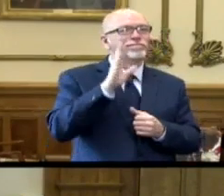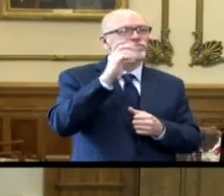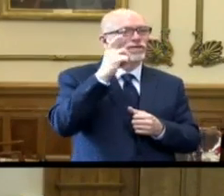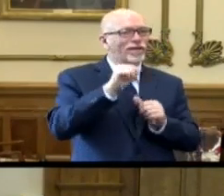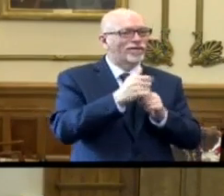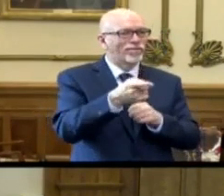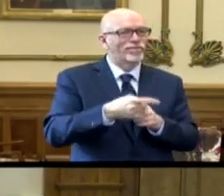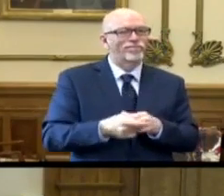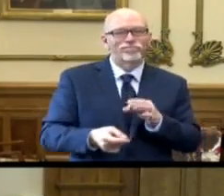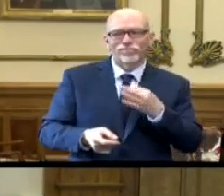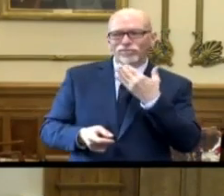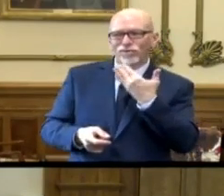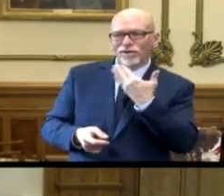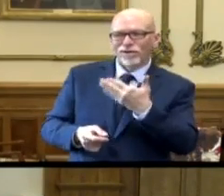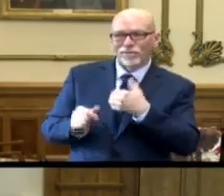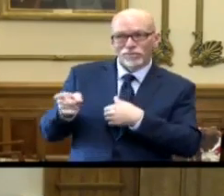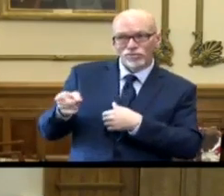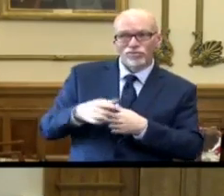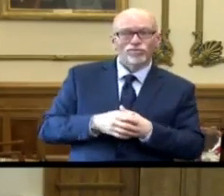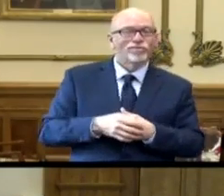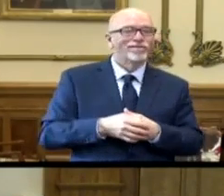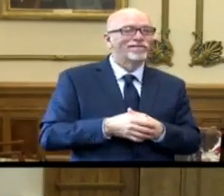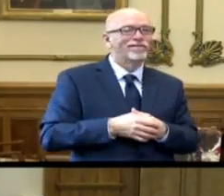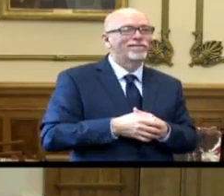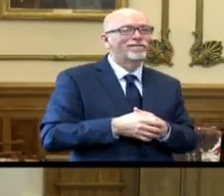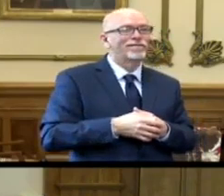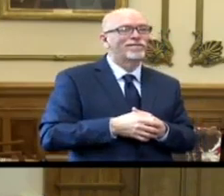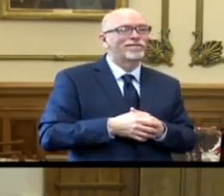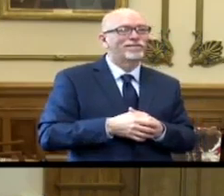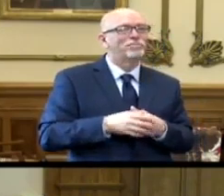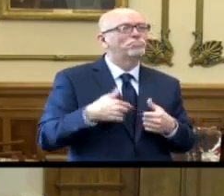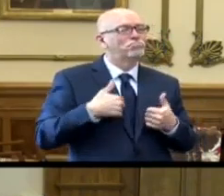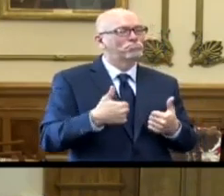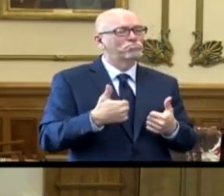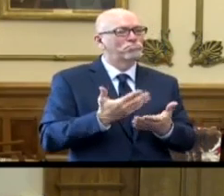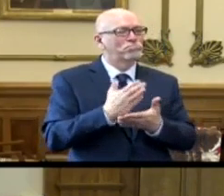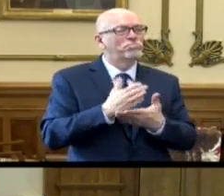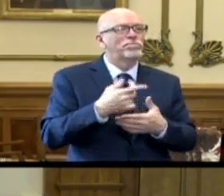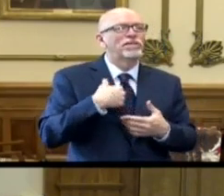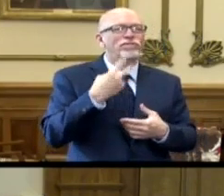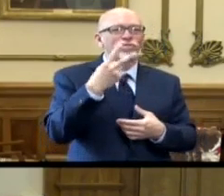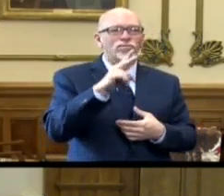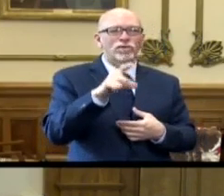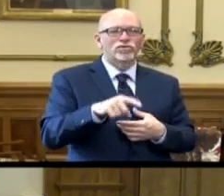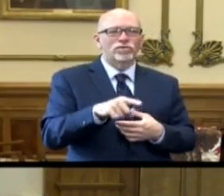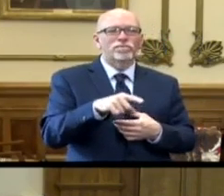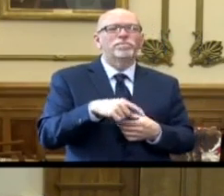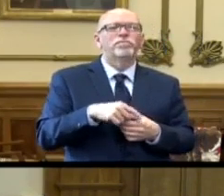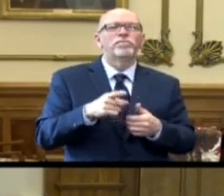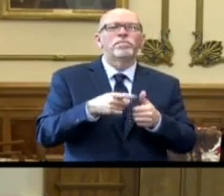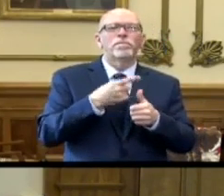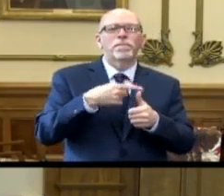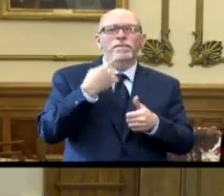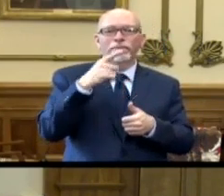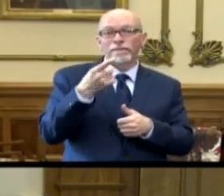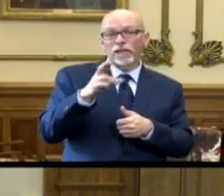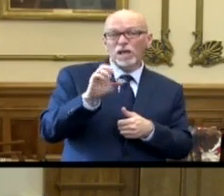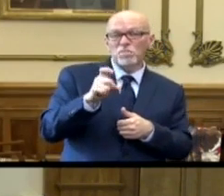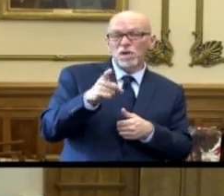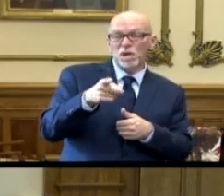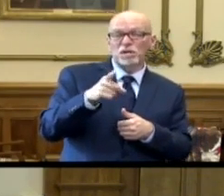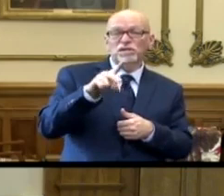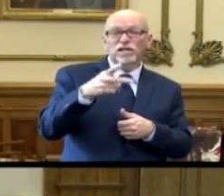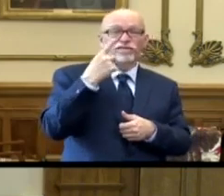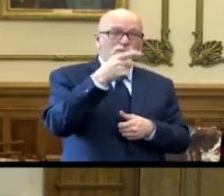How are you today? Doing good, thank you. How about yourself? I'm doing all right. I have a pair of questions. I think the first one may be for Dr. Box